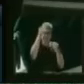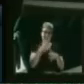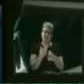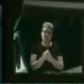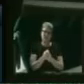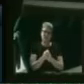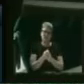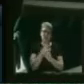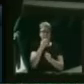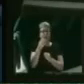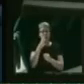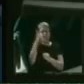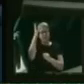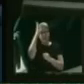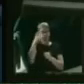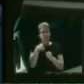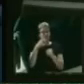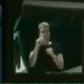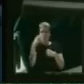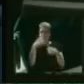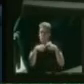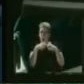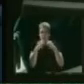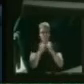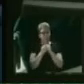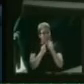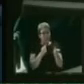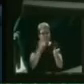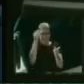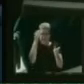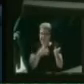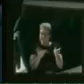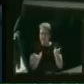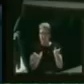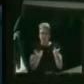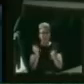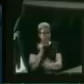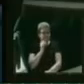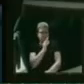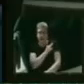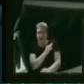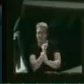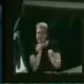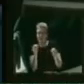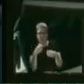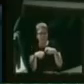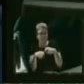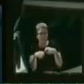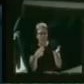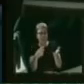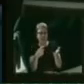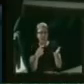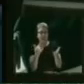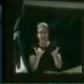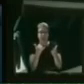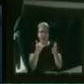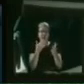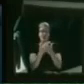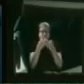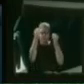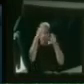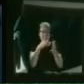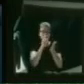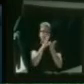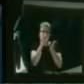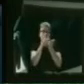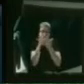the parents have had no issues with them. None of the staff has. And we've lost good teachers, especially